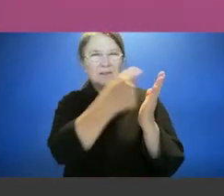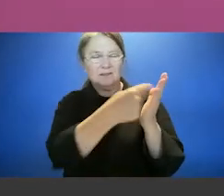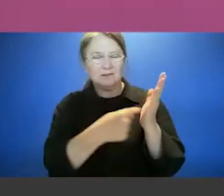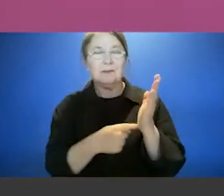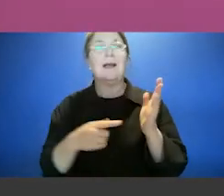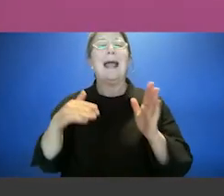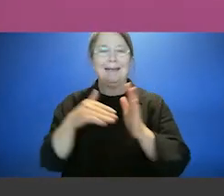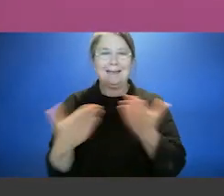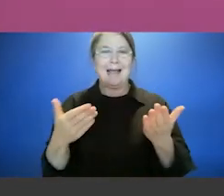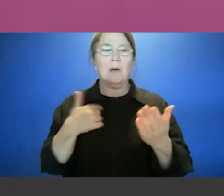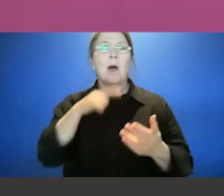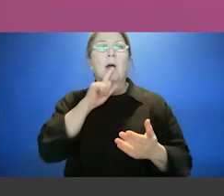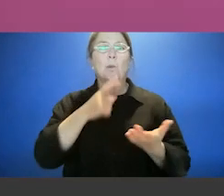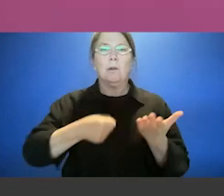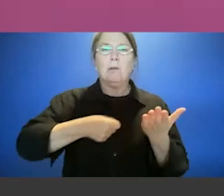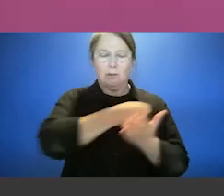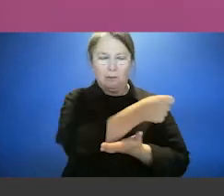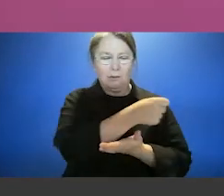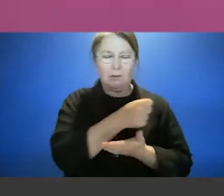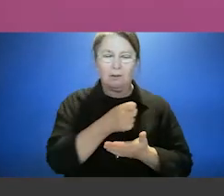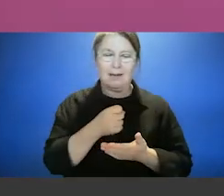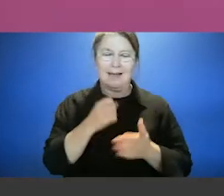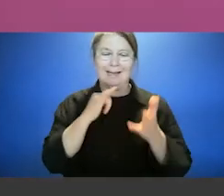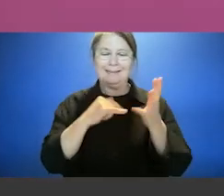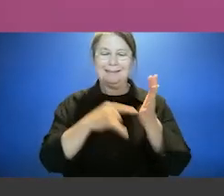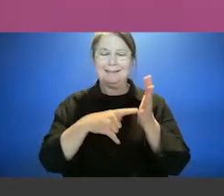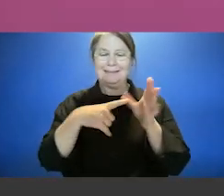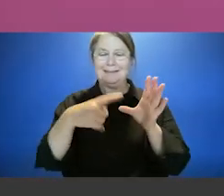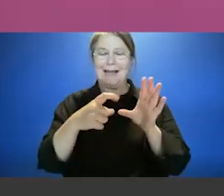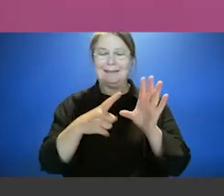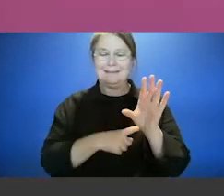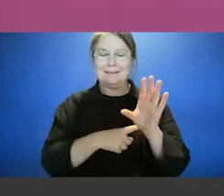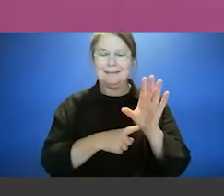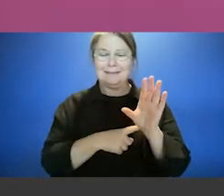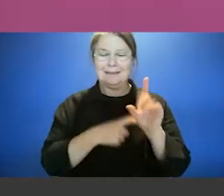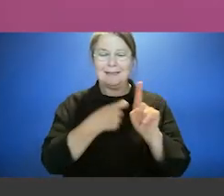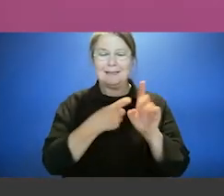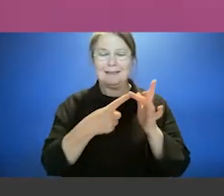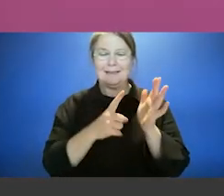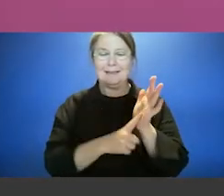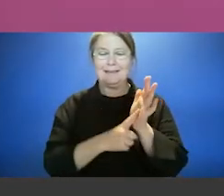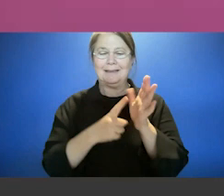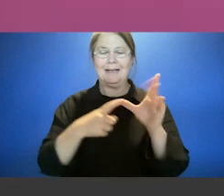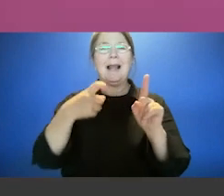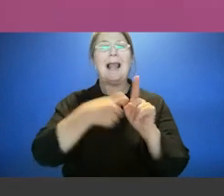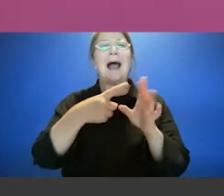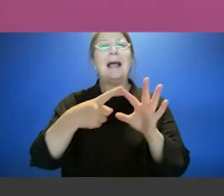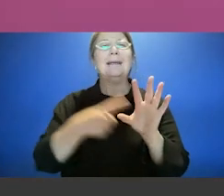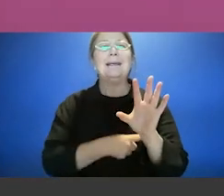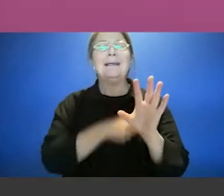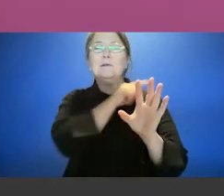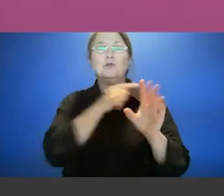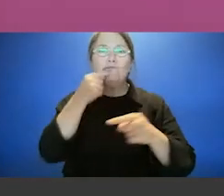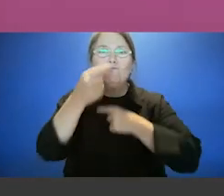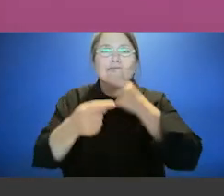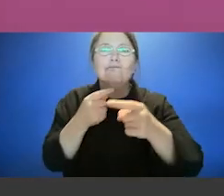with an overview of the Public Interest Disclosure Scheme and information about what happens if your complaint is assessed